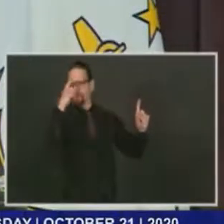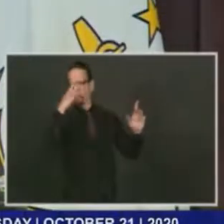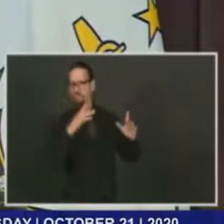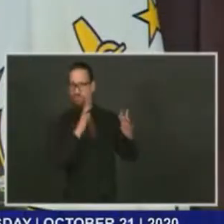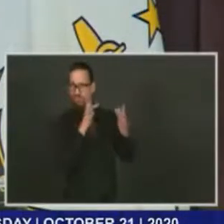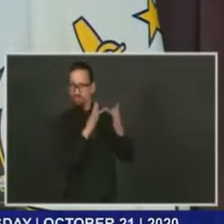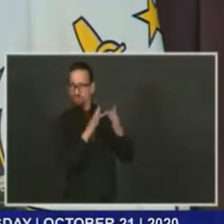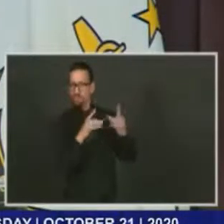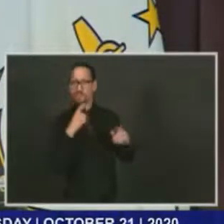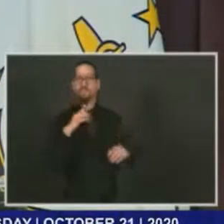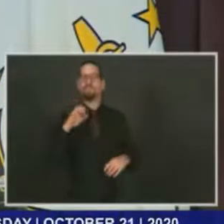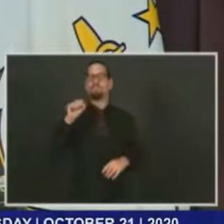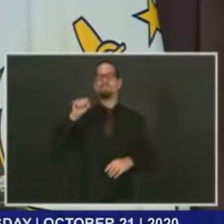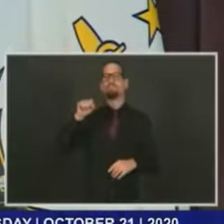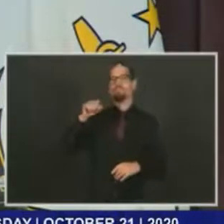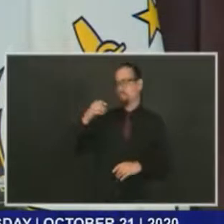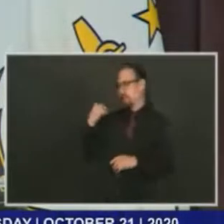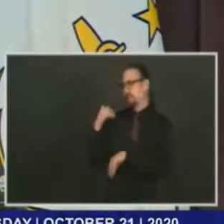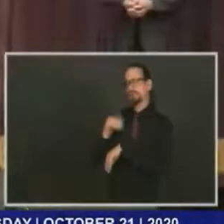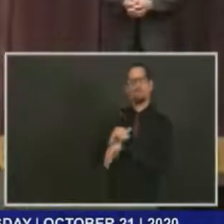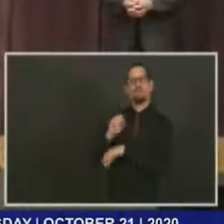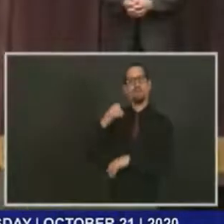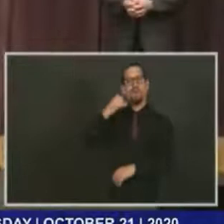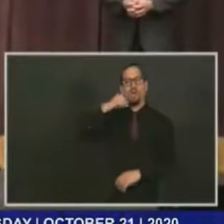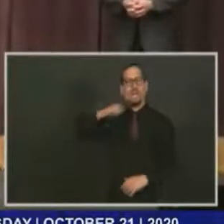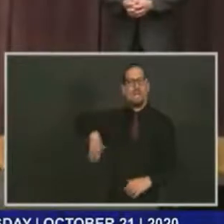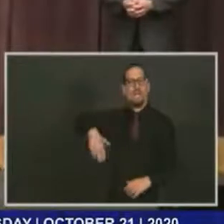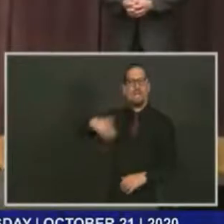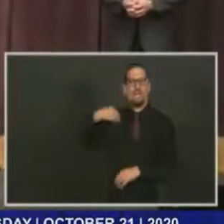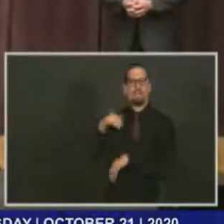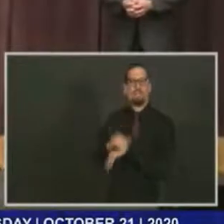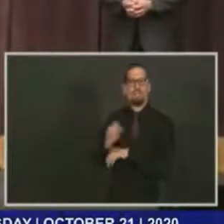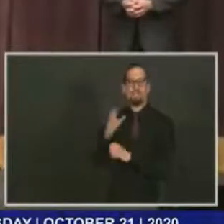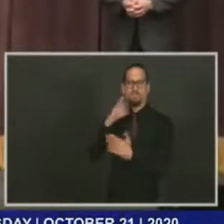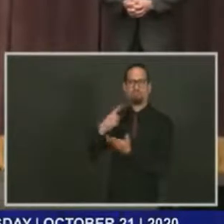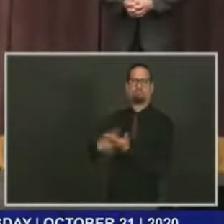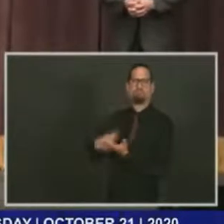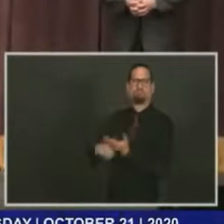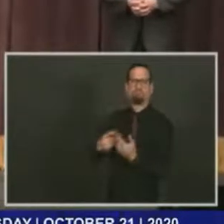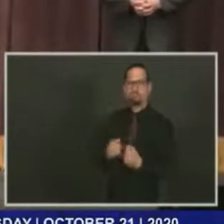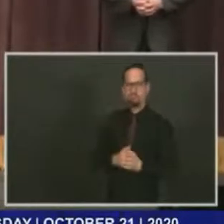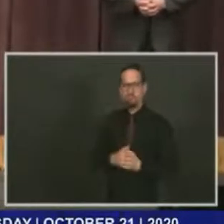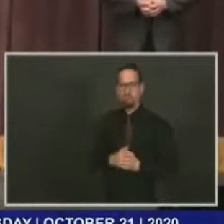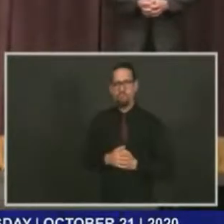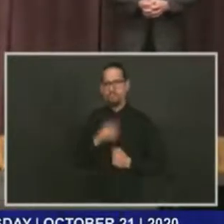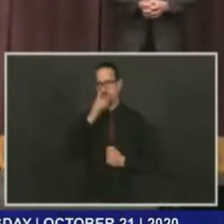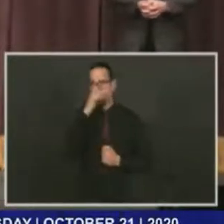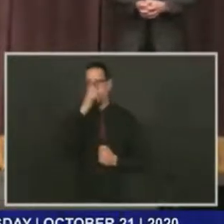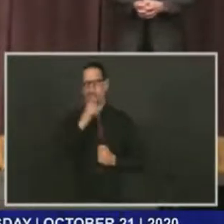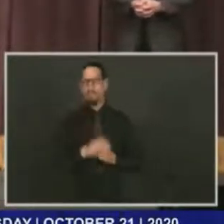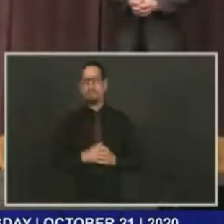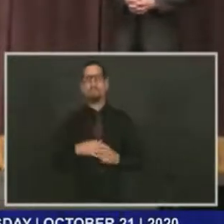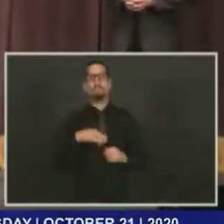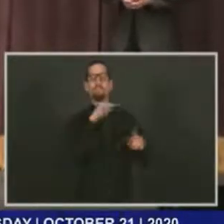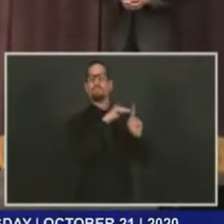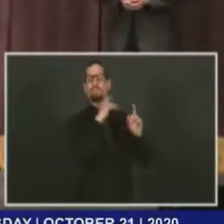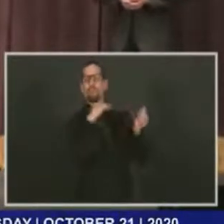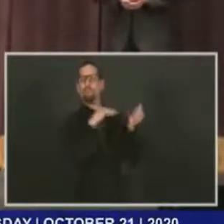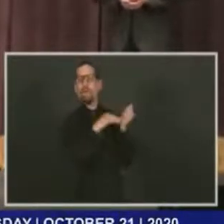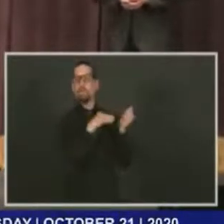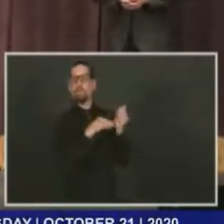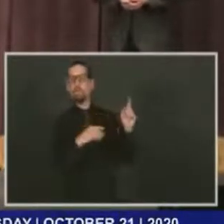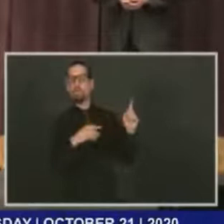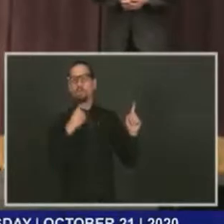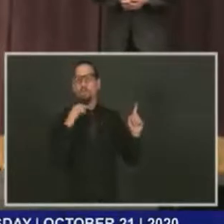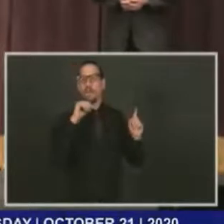today, and we'll talk it through. Doctor, do we have a sense of, or even a hard number of the amount of asymptomatic people